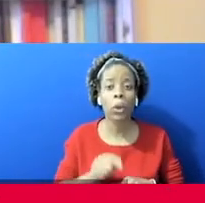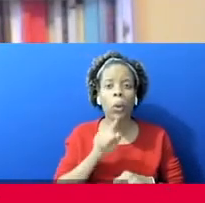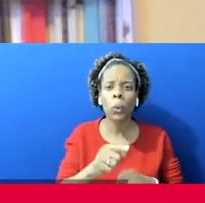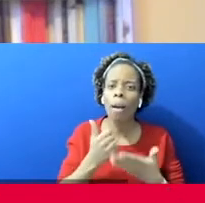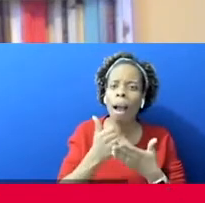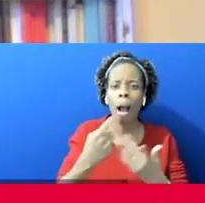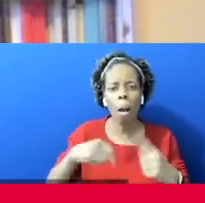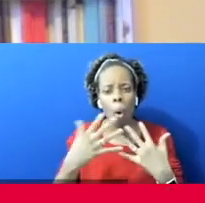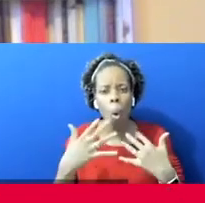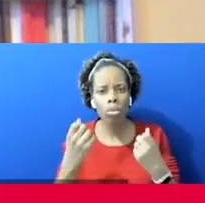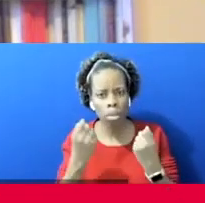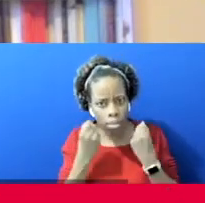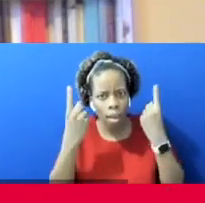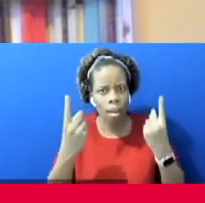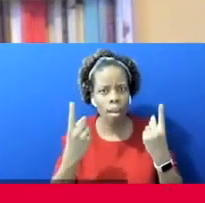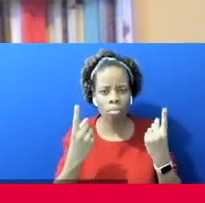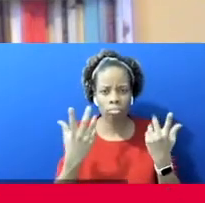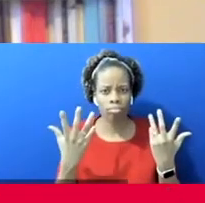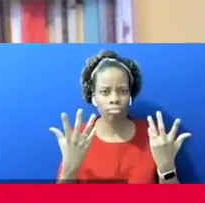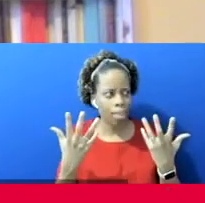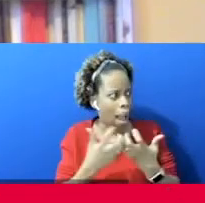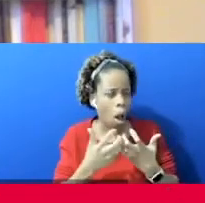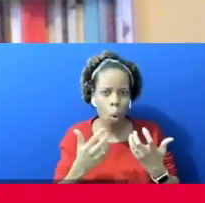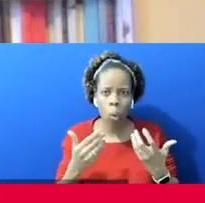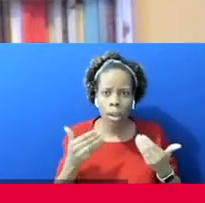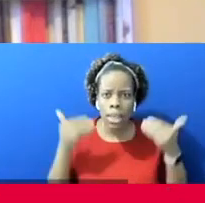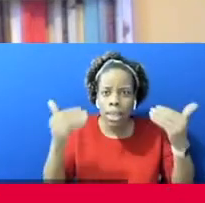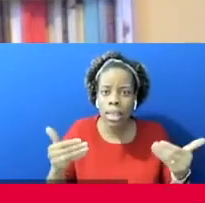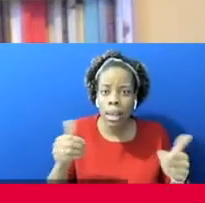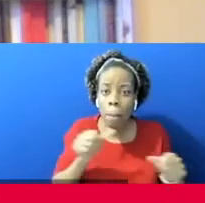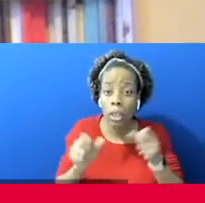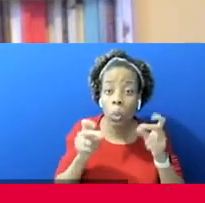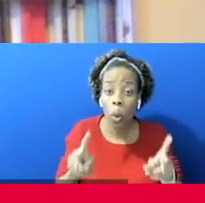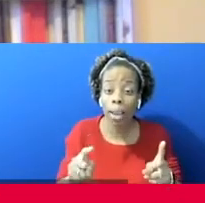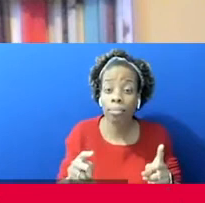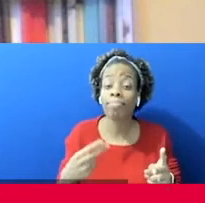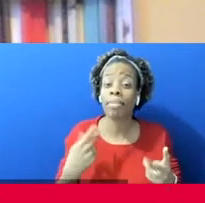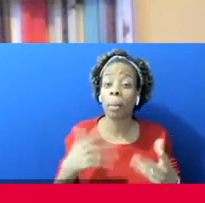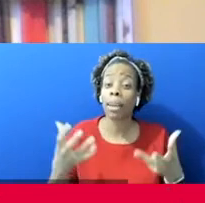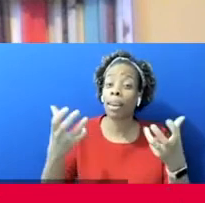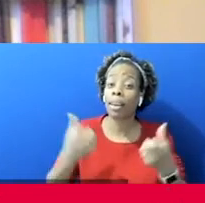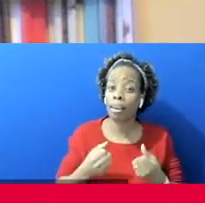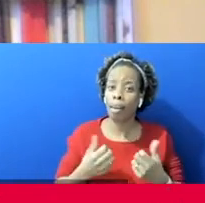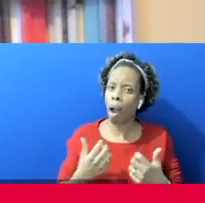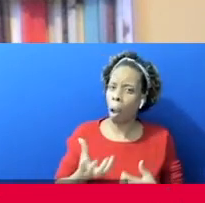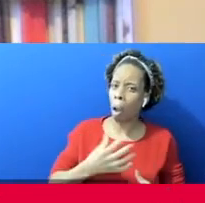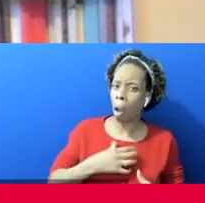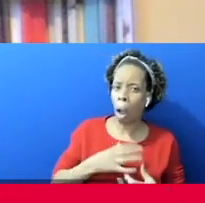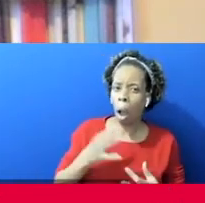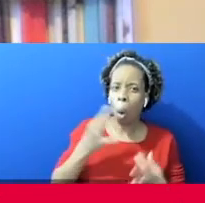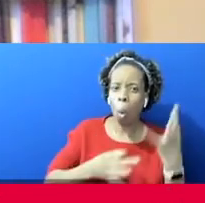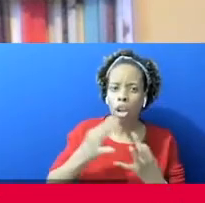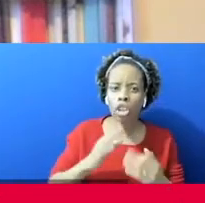think, what tactics you think are best. We've received a really interesting question about abolition. In